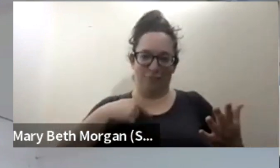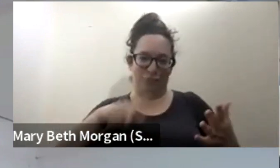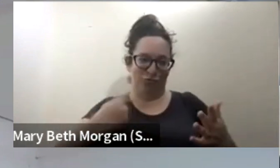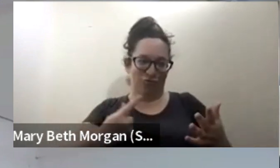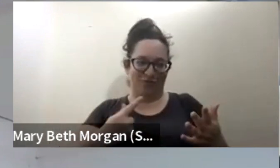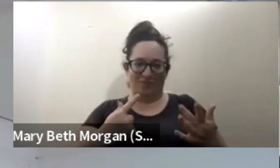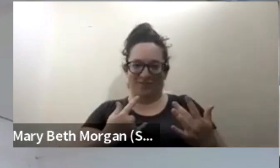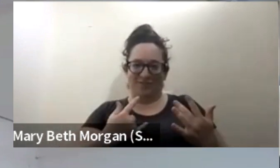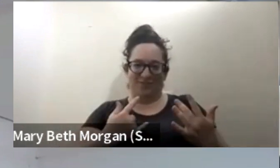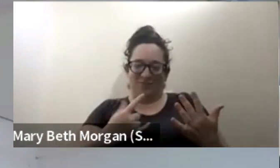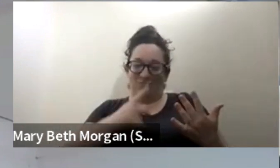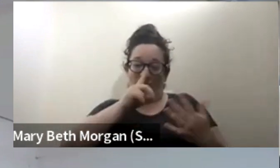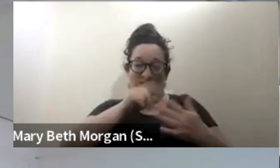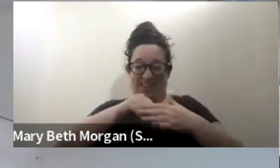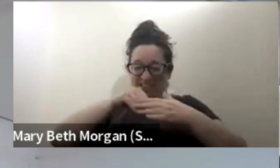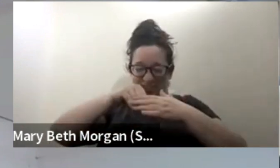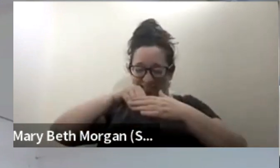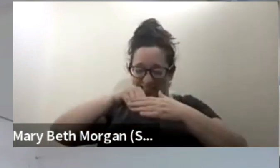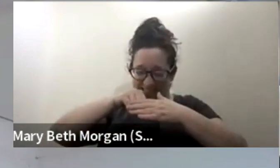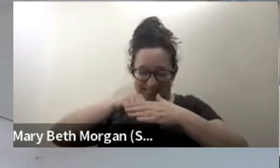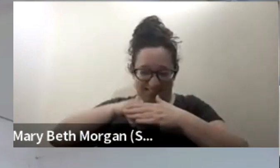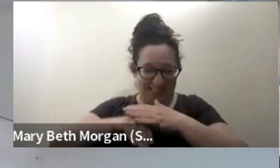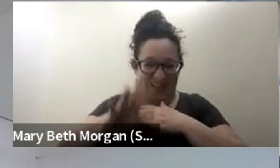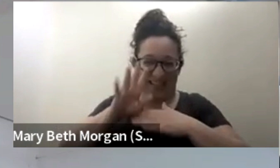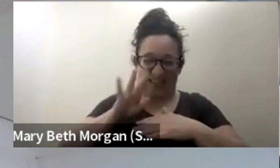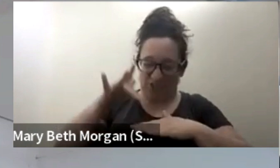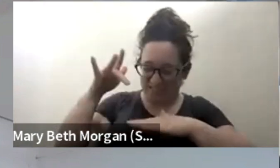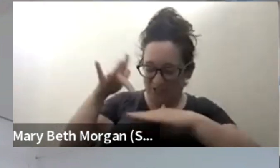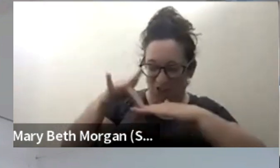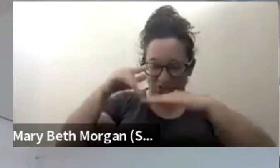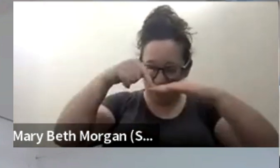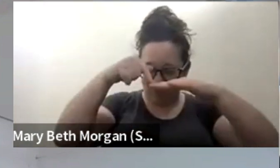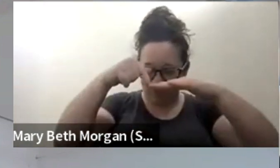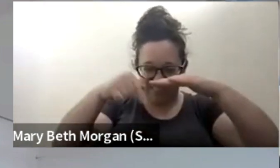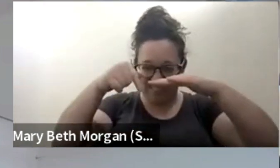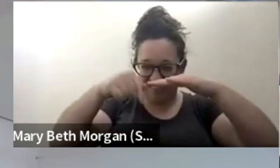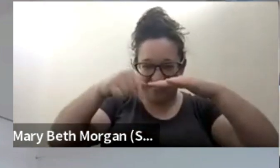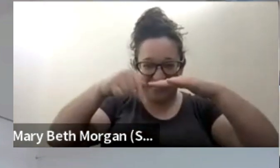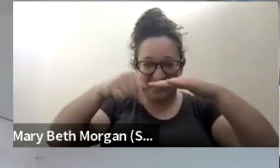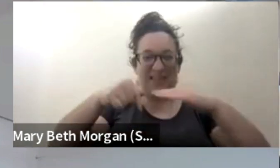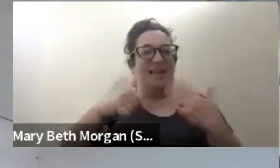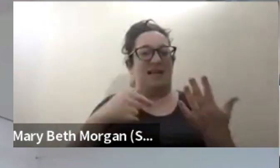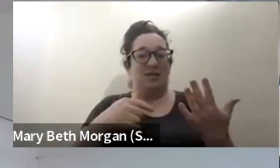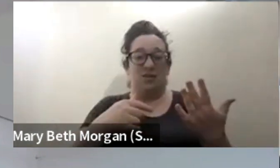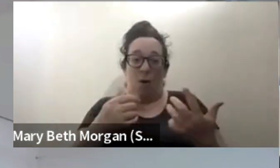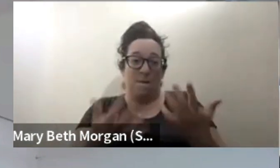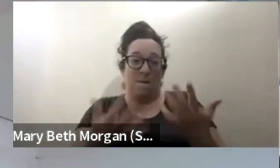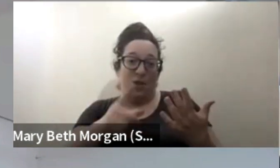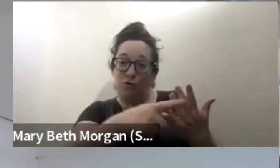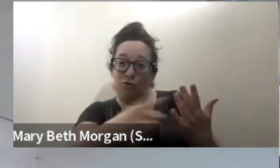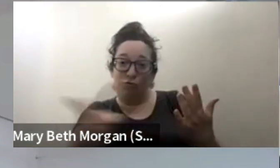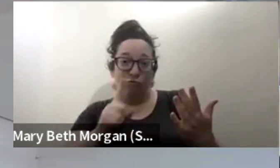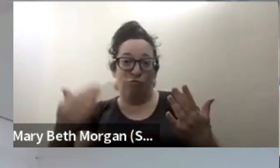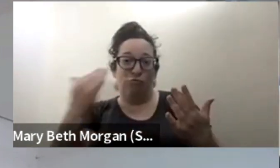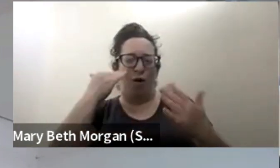shallows of Shakespeare, and so I'm sure there are people who, certainly particular plays, you'll know better than me, particular pieces of work